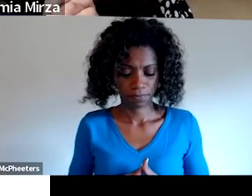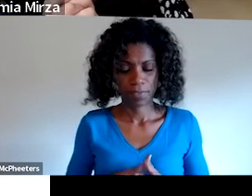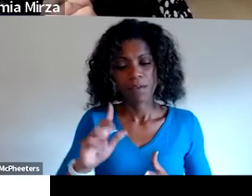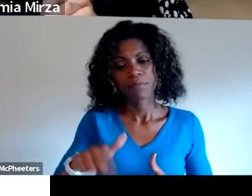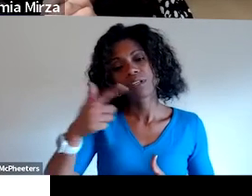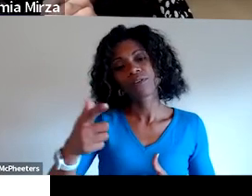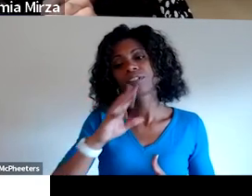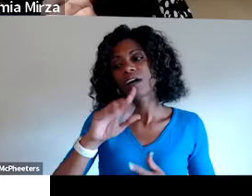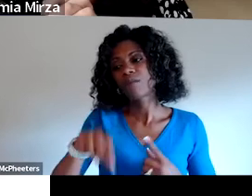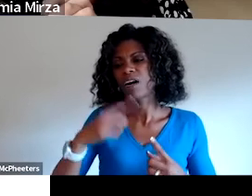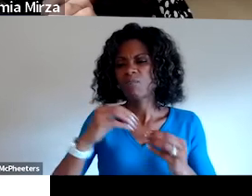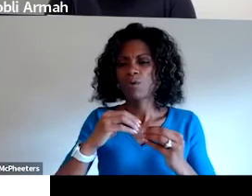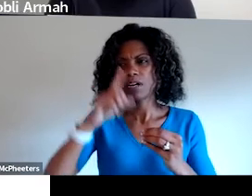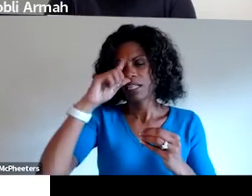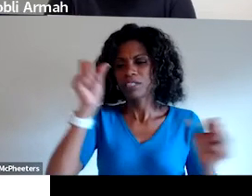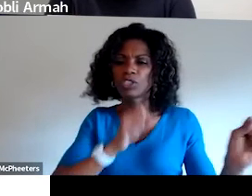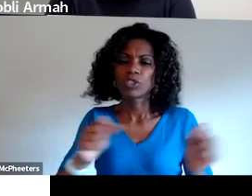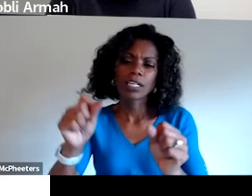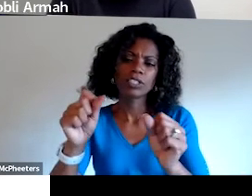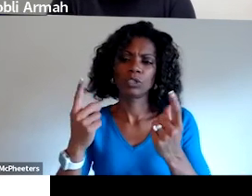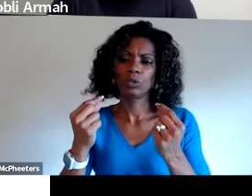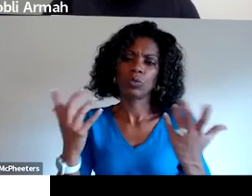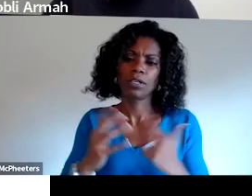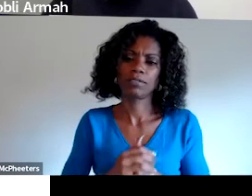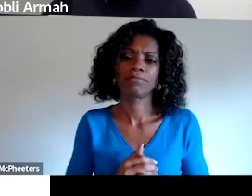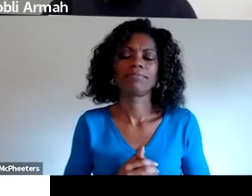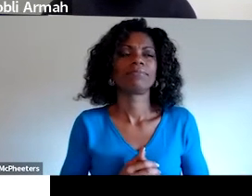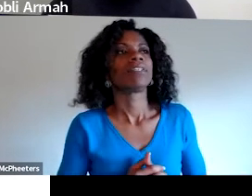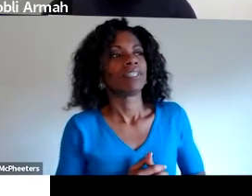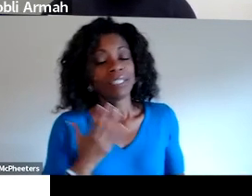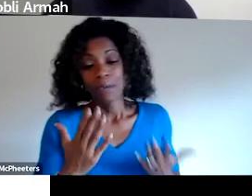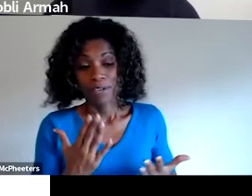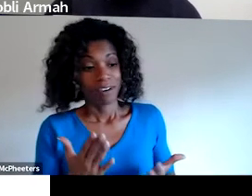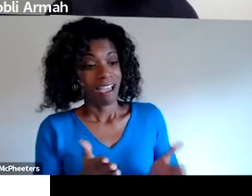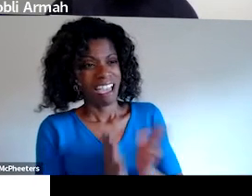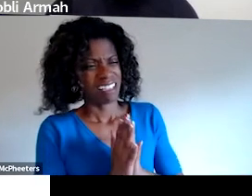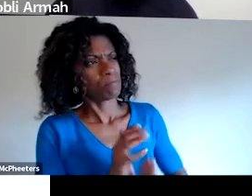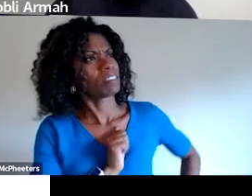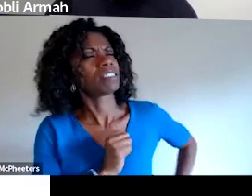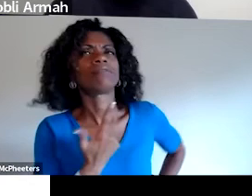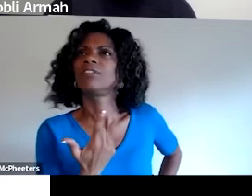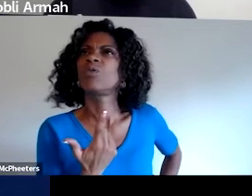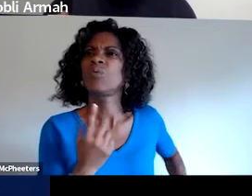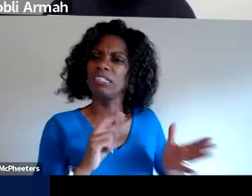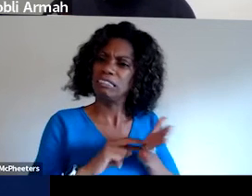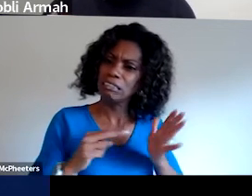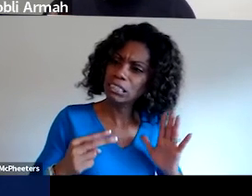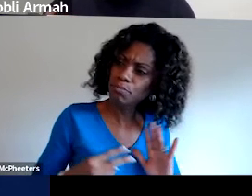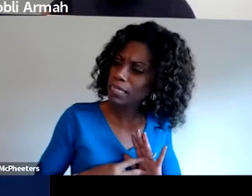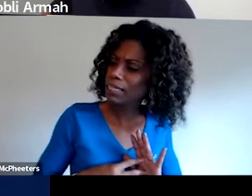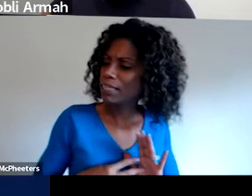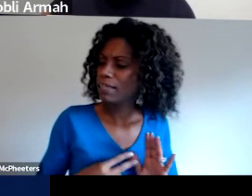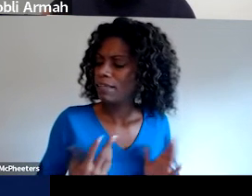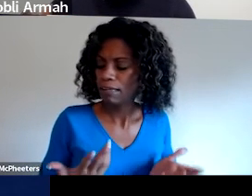strategies that we can take. Yeah, so you may be asking yourself, so what does this mean for the communicator? And so this conversation